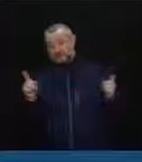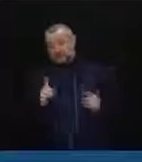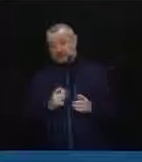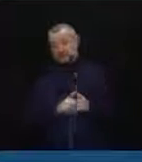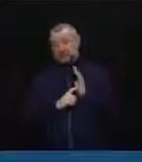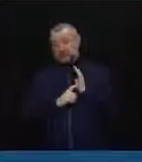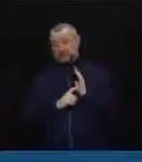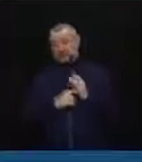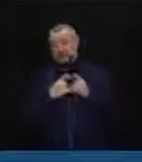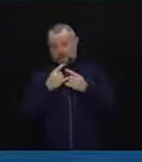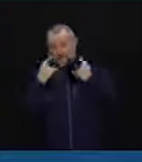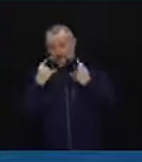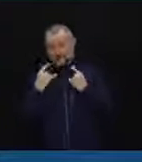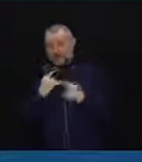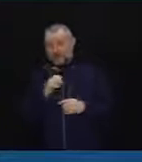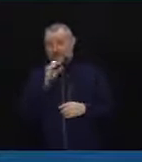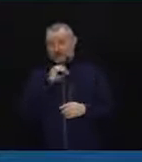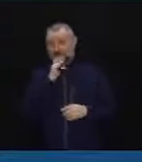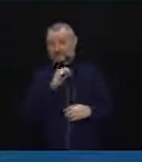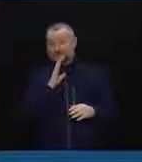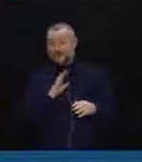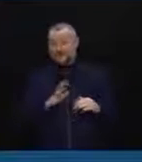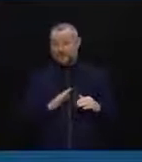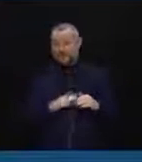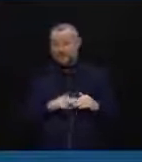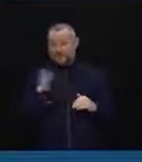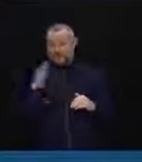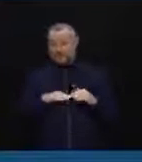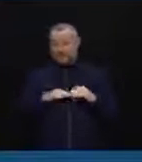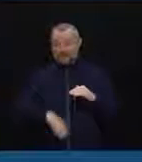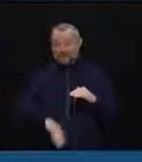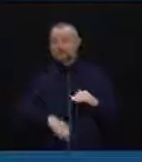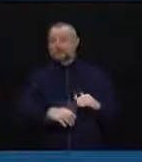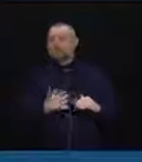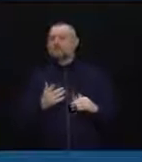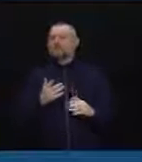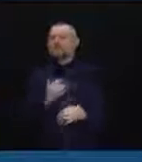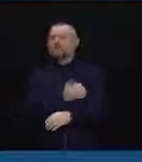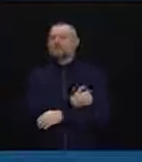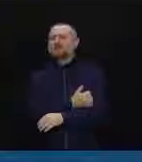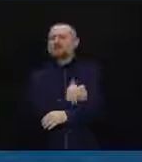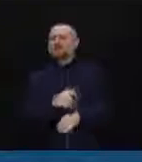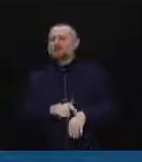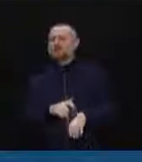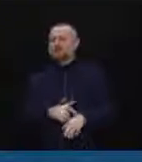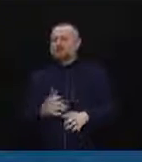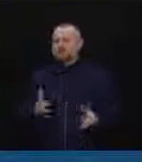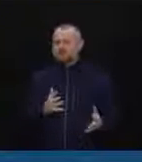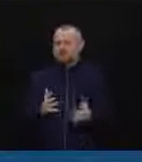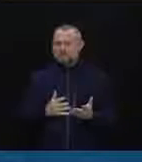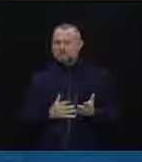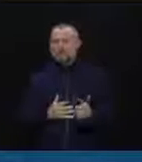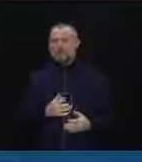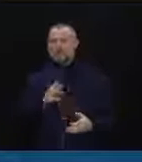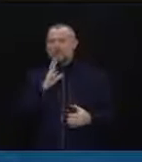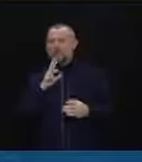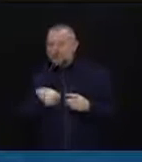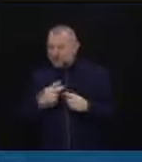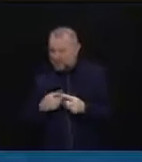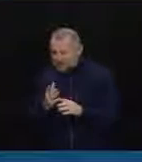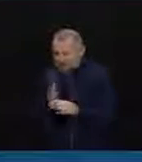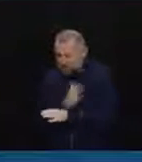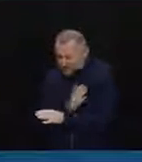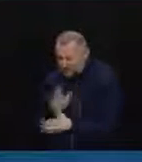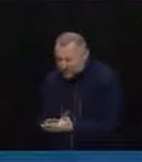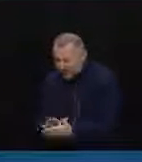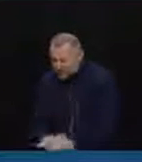difference in the vaccination time allowed? Well, you're talking about if there's kids in preschool. We're talking about school age. So you're talking about 4 year,